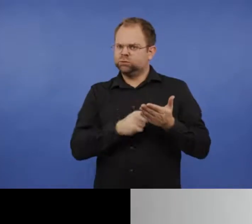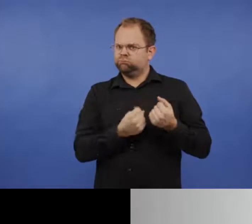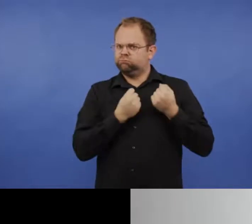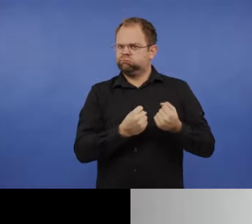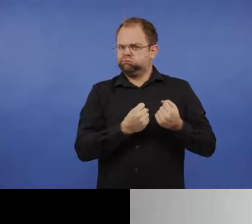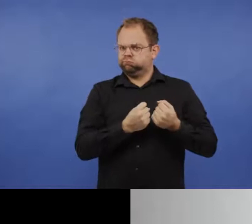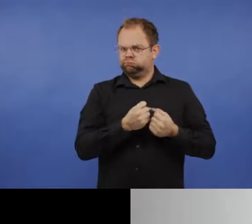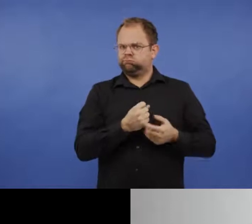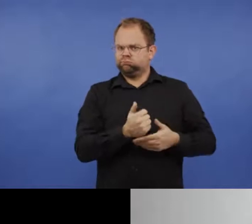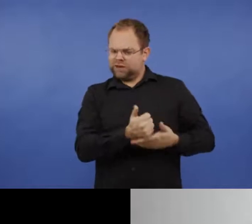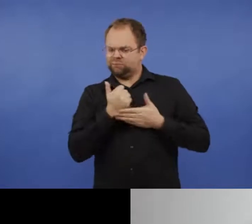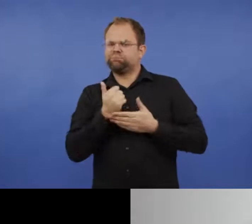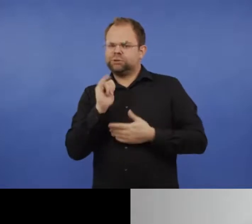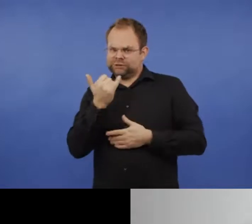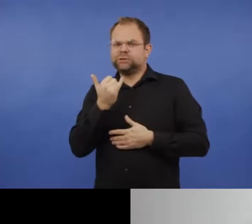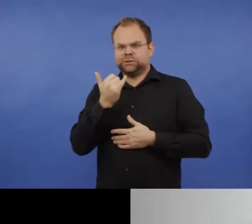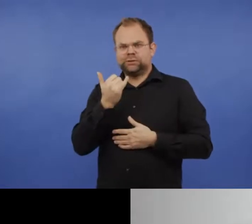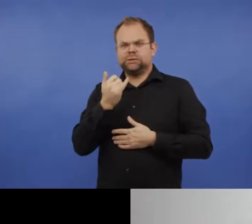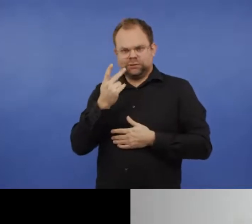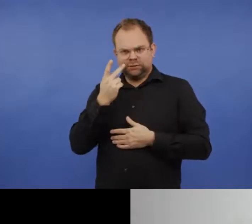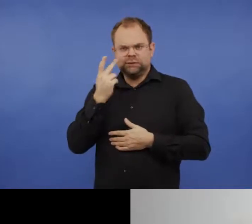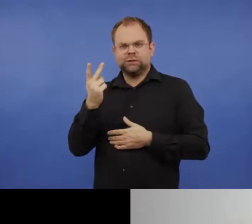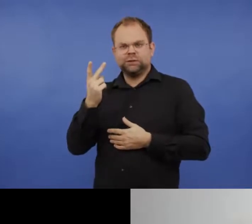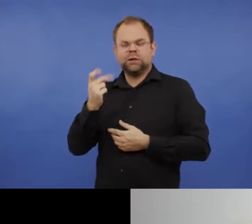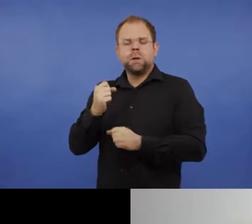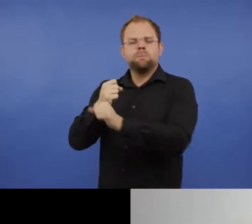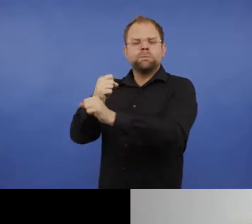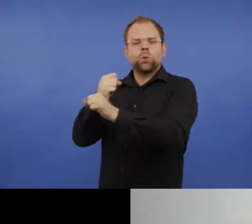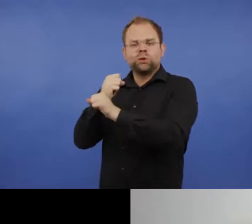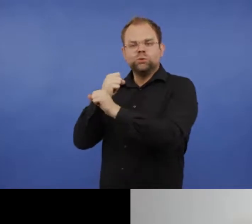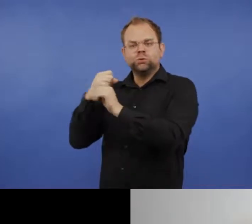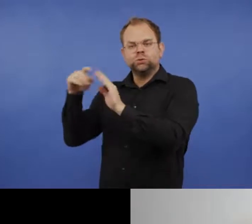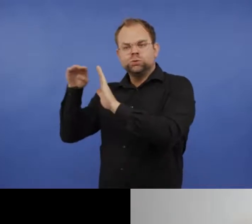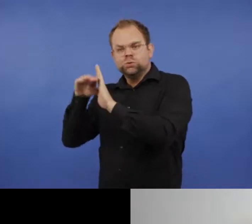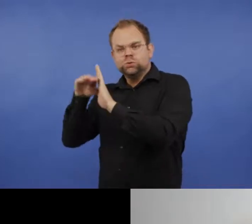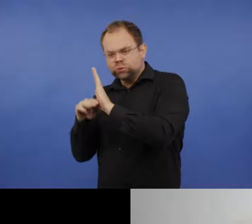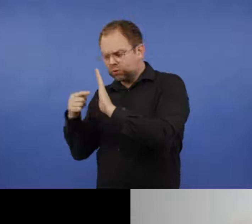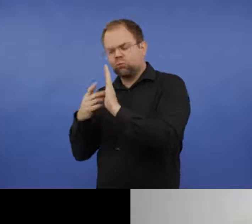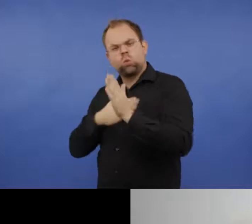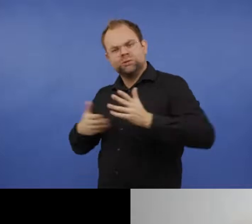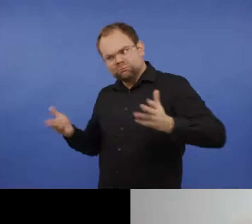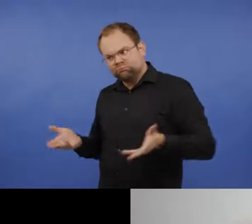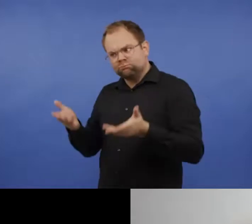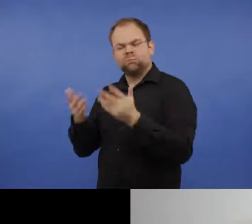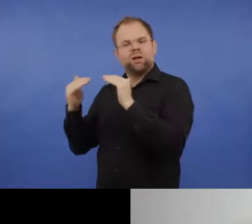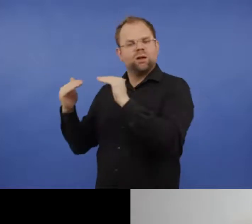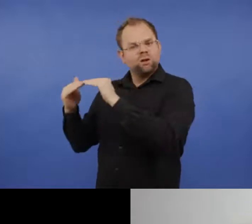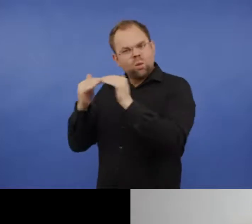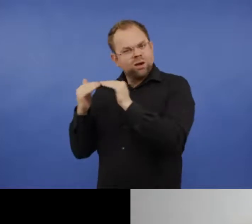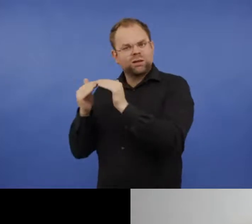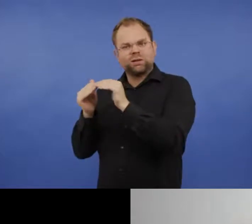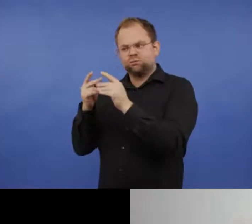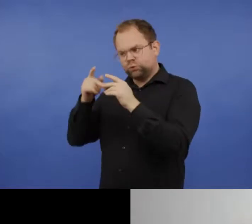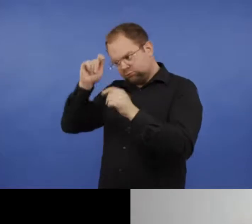We, as ICRC, will use this report or purpose to use this report